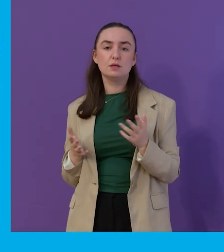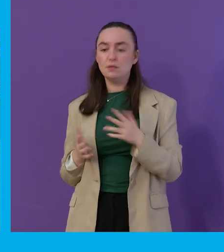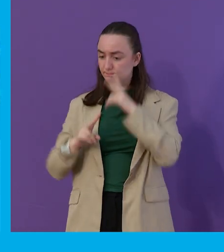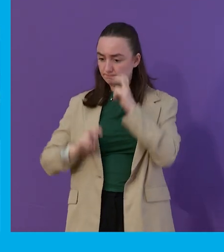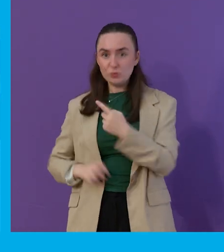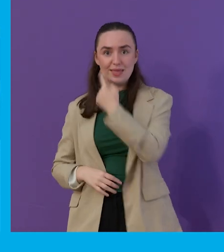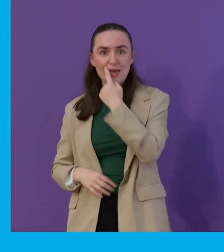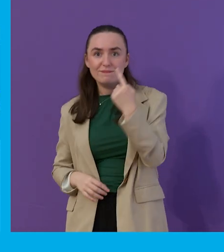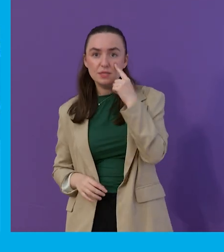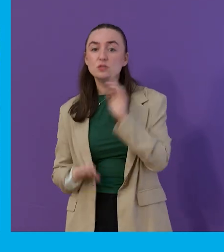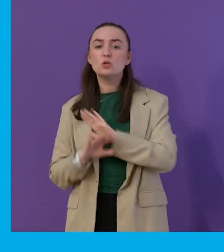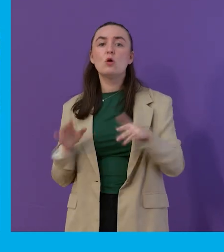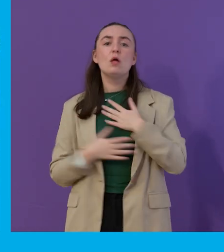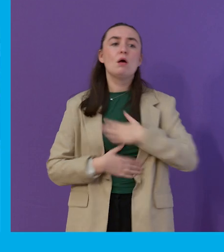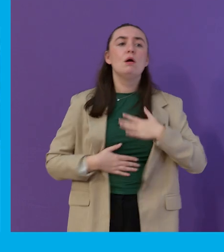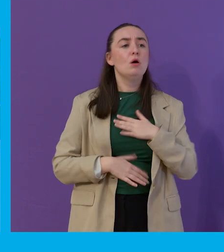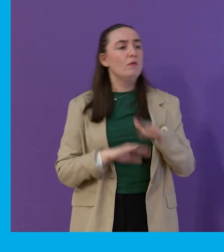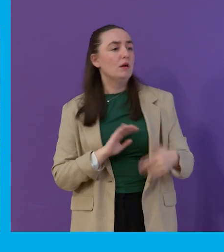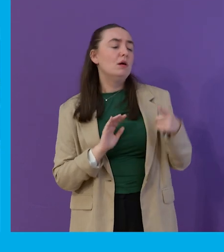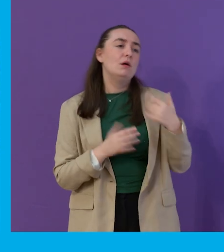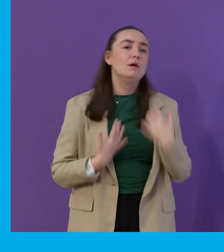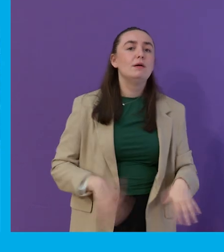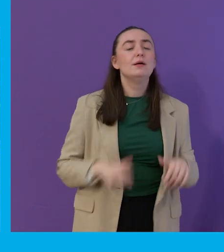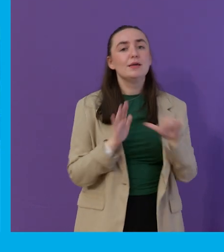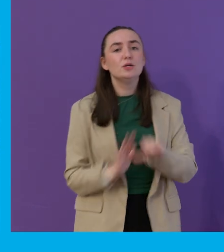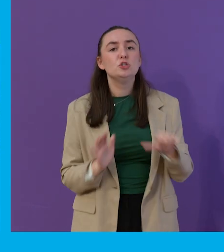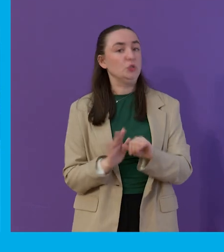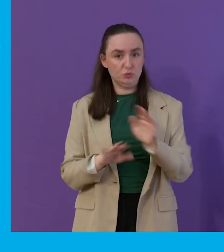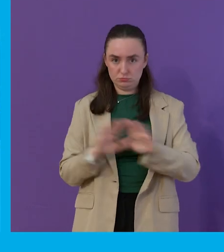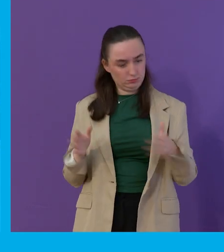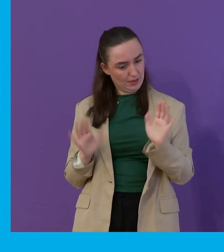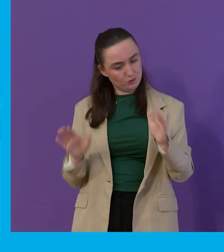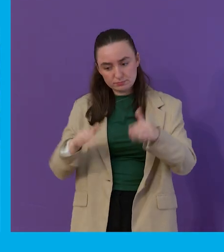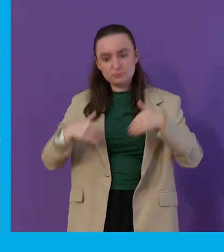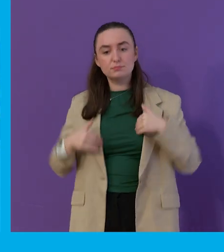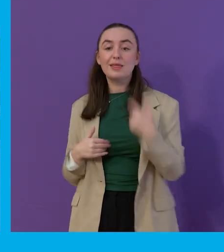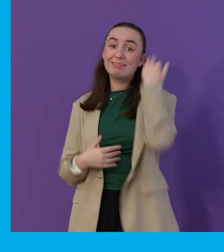by multiple sides of debate on all that and focus on the outcome, not saying